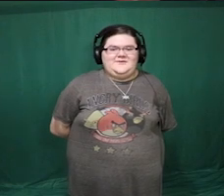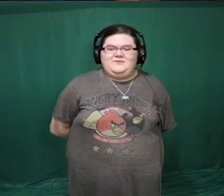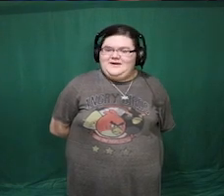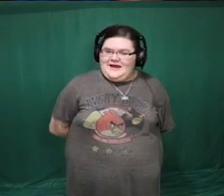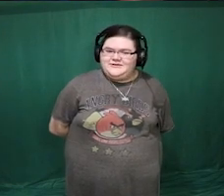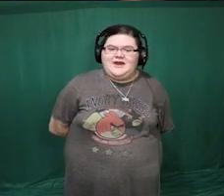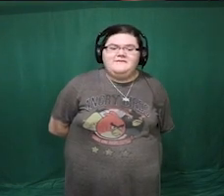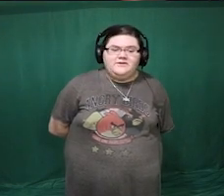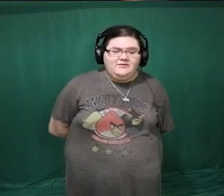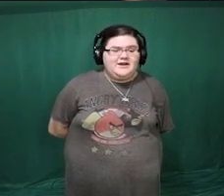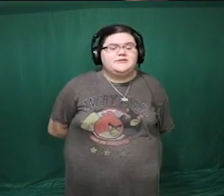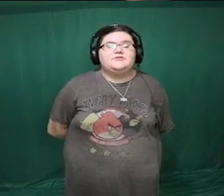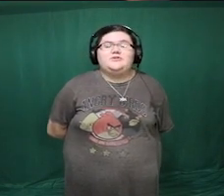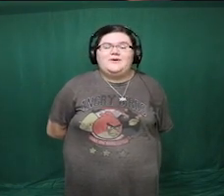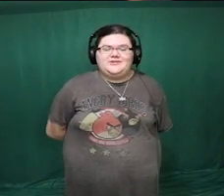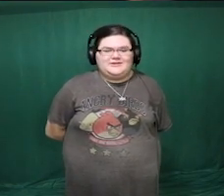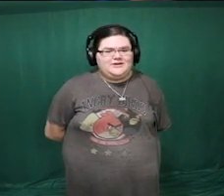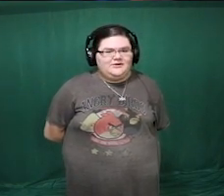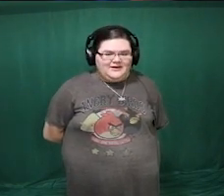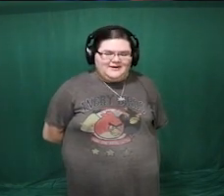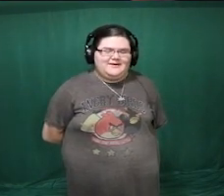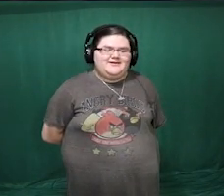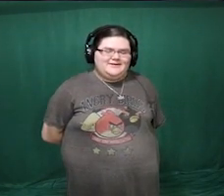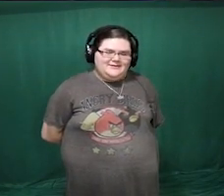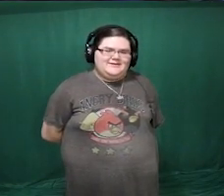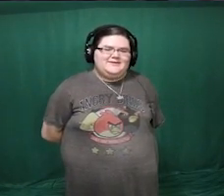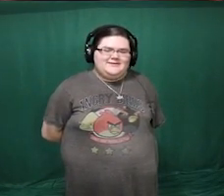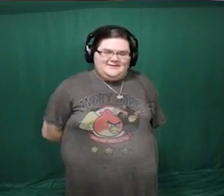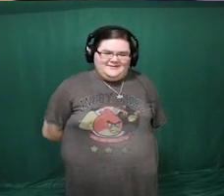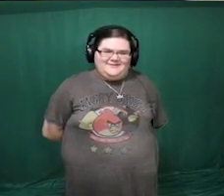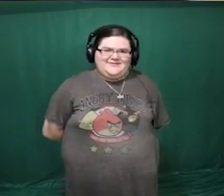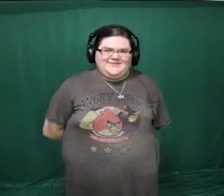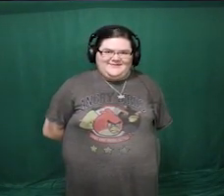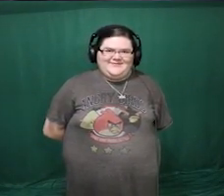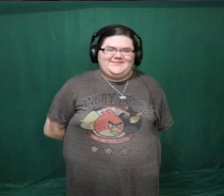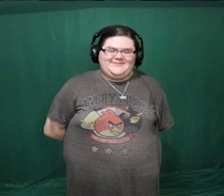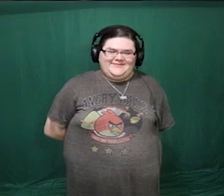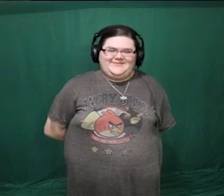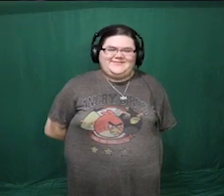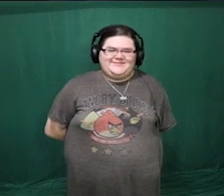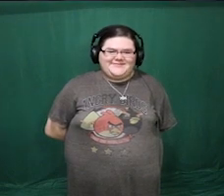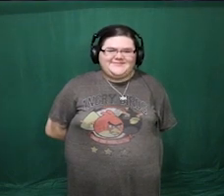up. Everyone has three wedges. Okay.